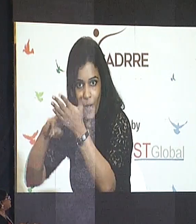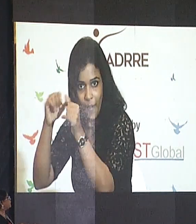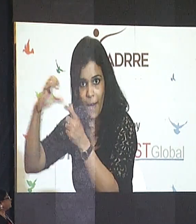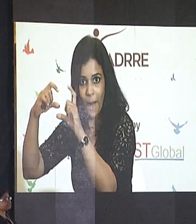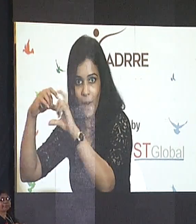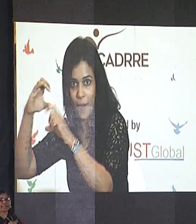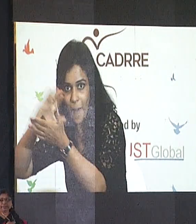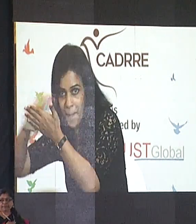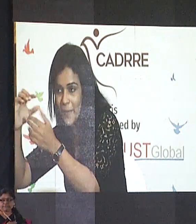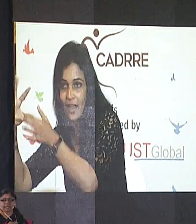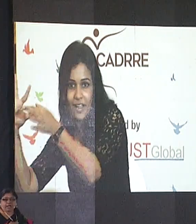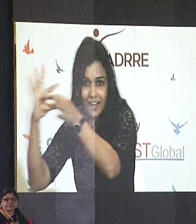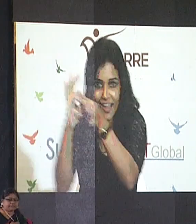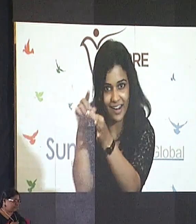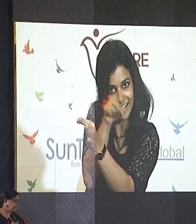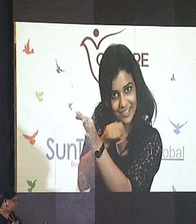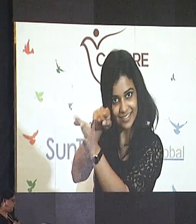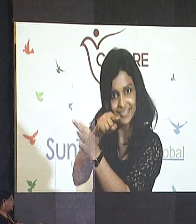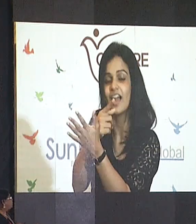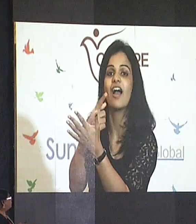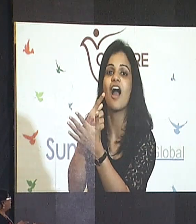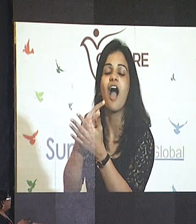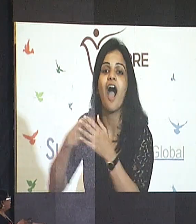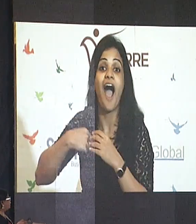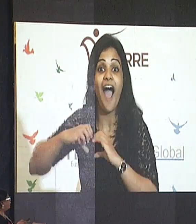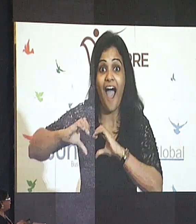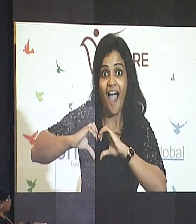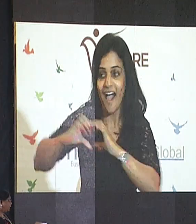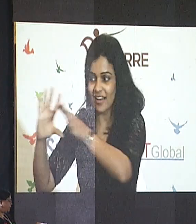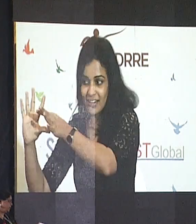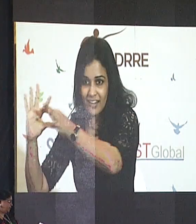Anahata chakra, that's the middle, so heart. Ma.